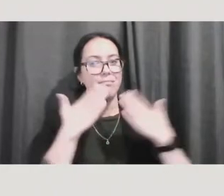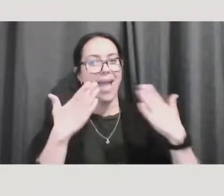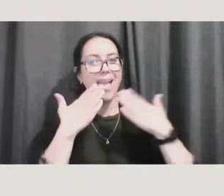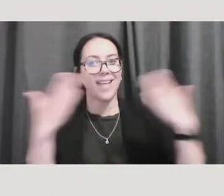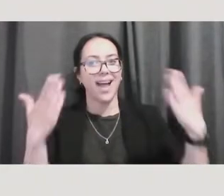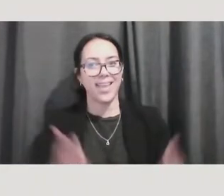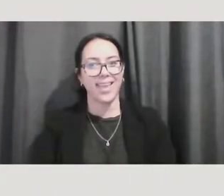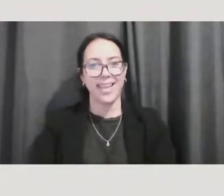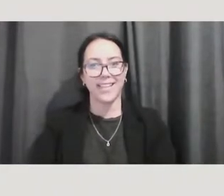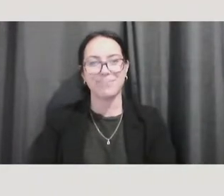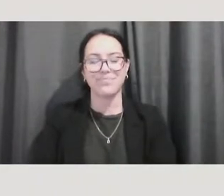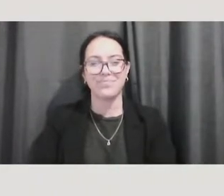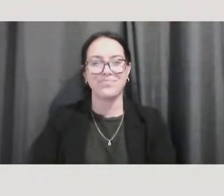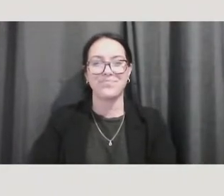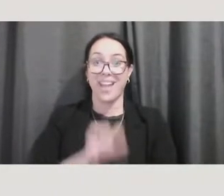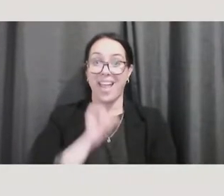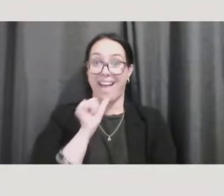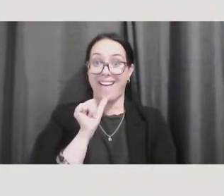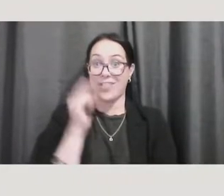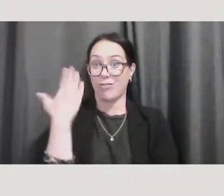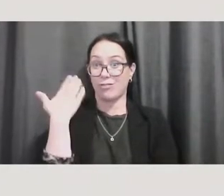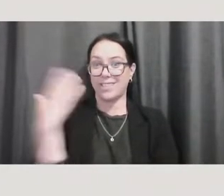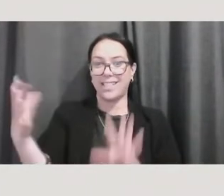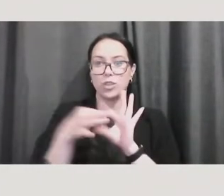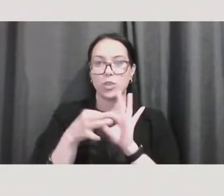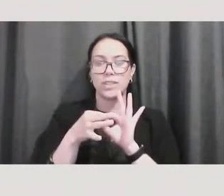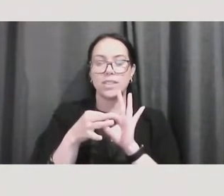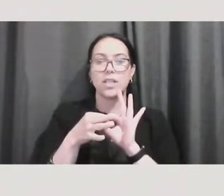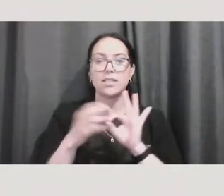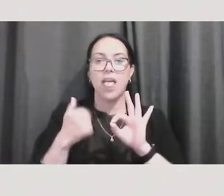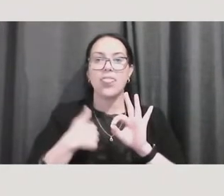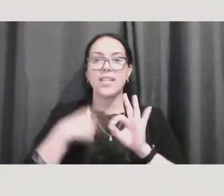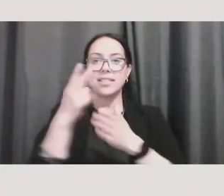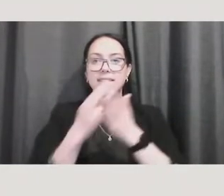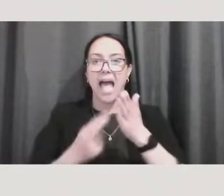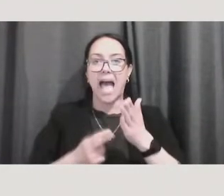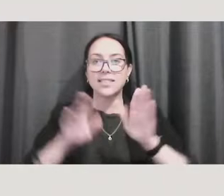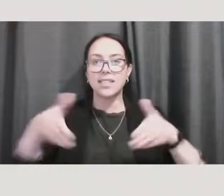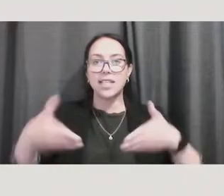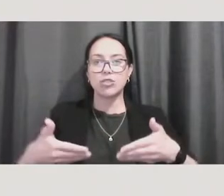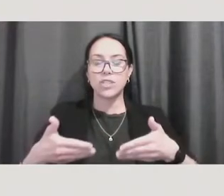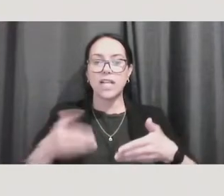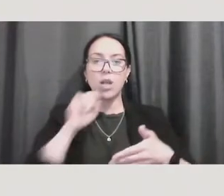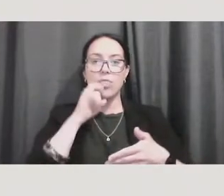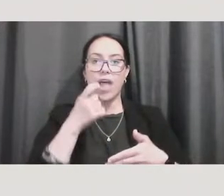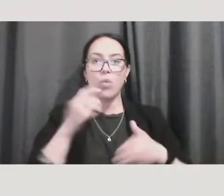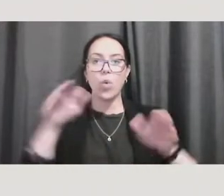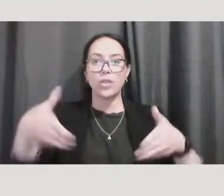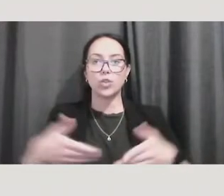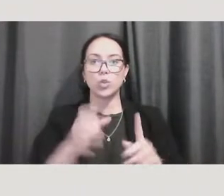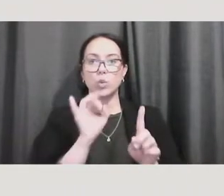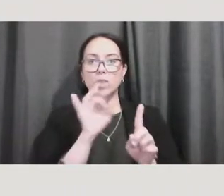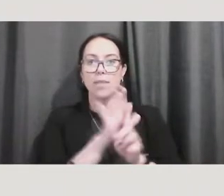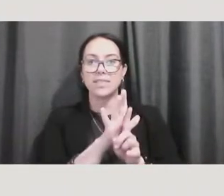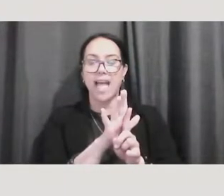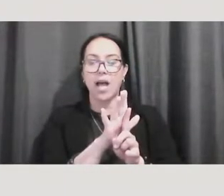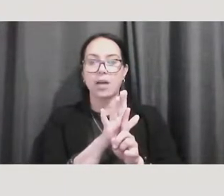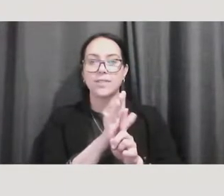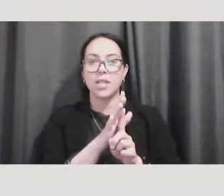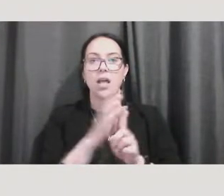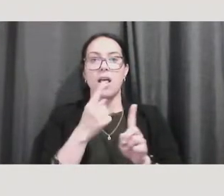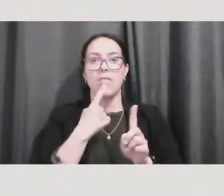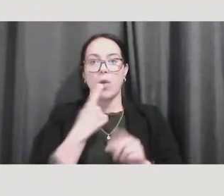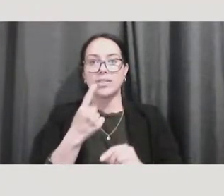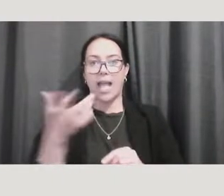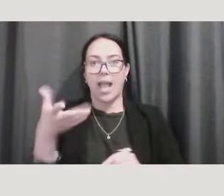if you've just joined us this is an artist introduction they'll introduce themselves their Heritage wear from the Motu they are from